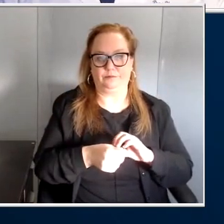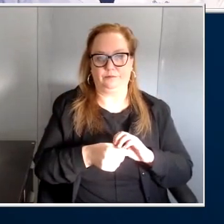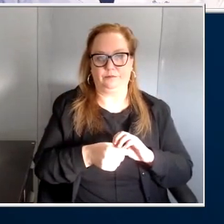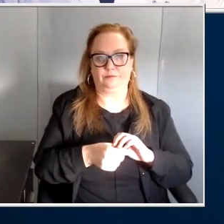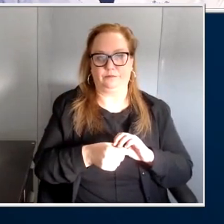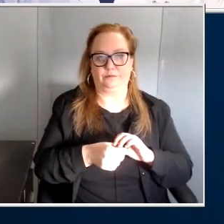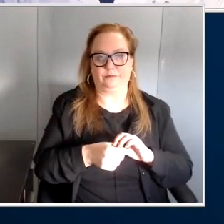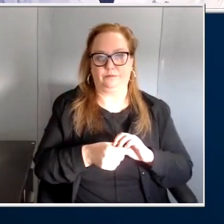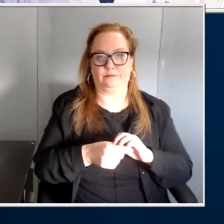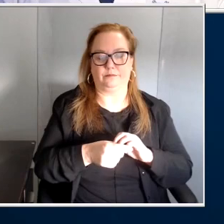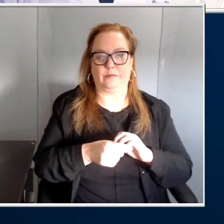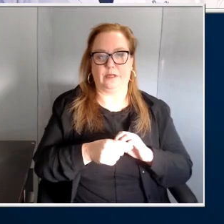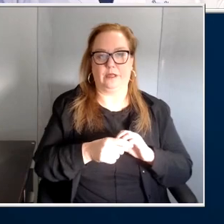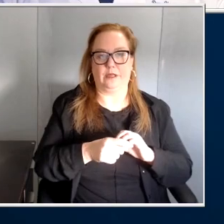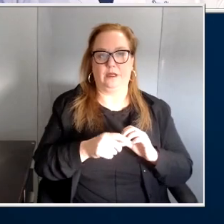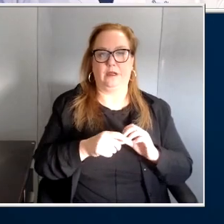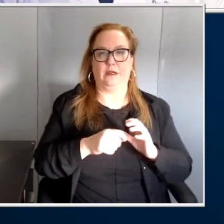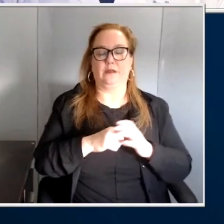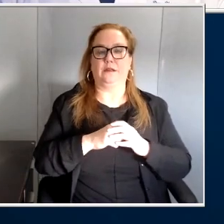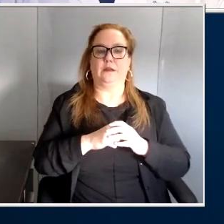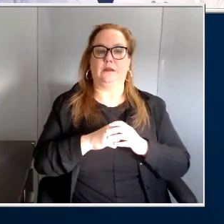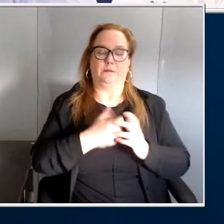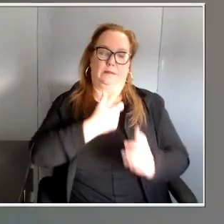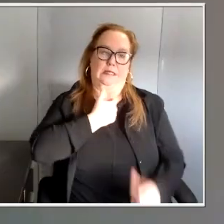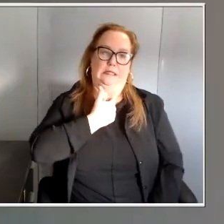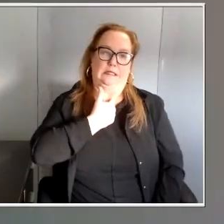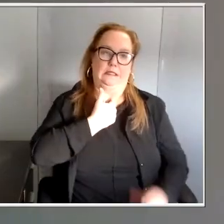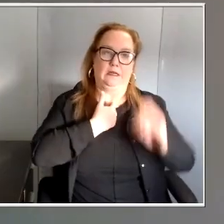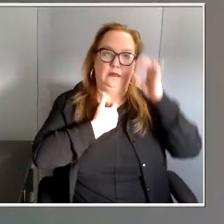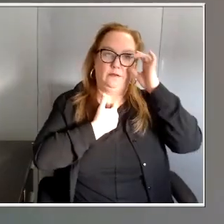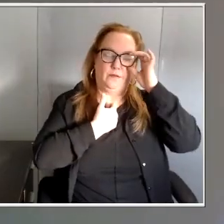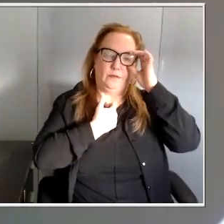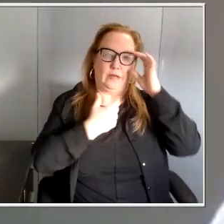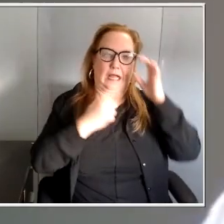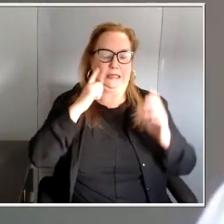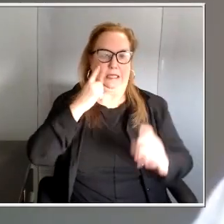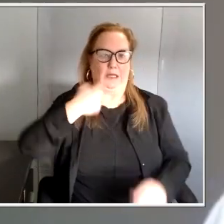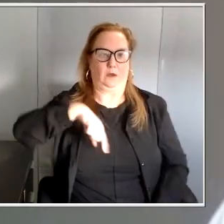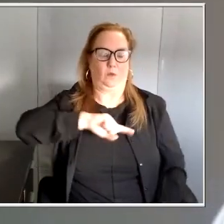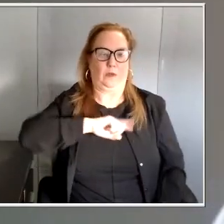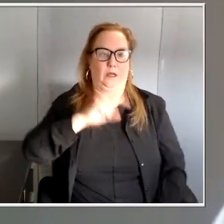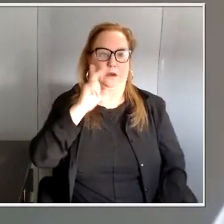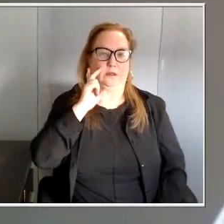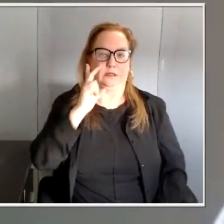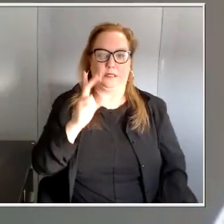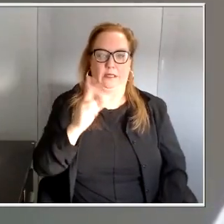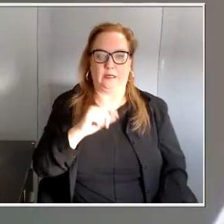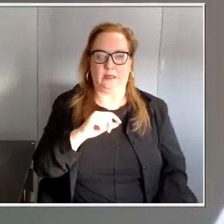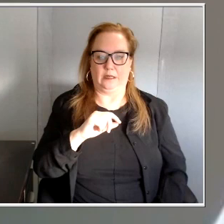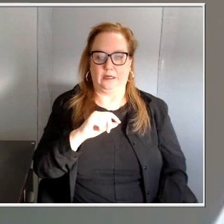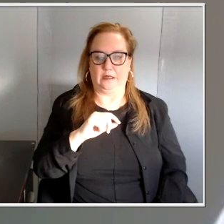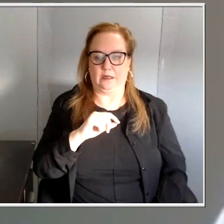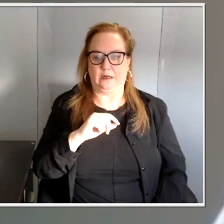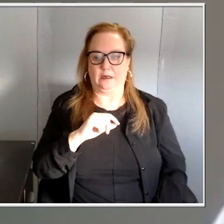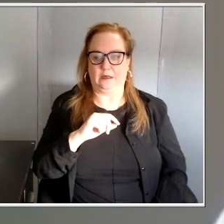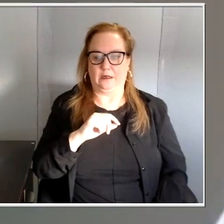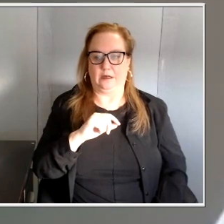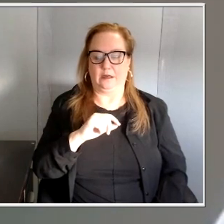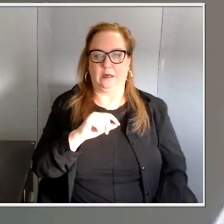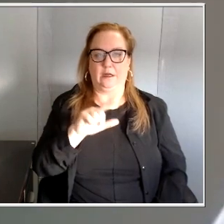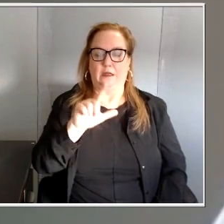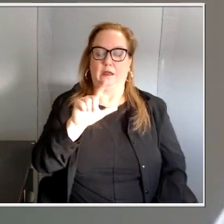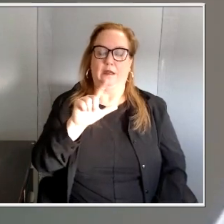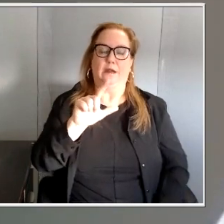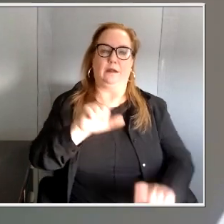Sorry, getting myself unmuted here. I think we're seeing the